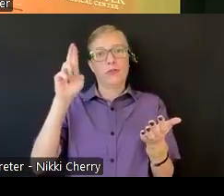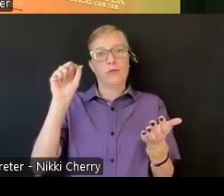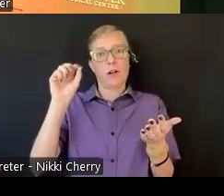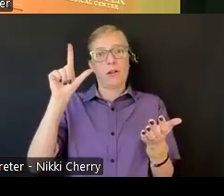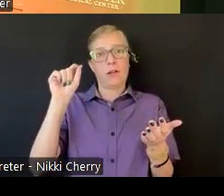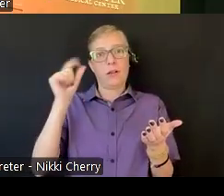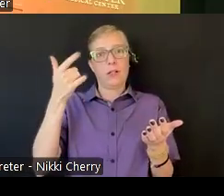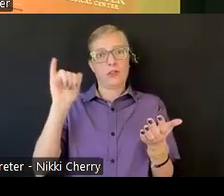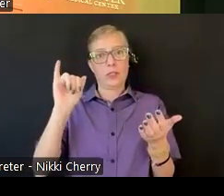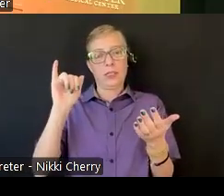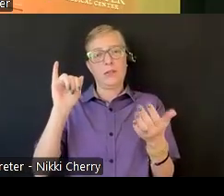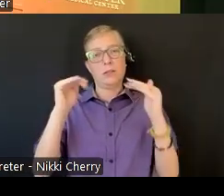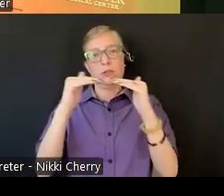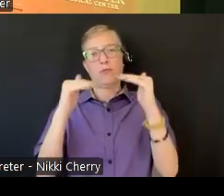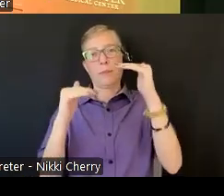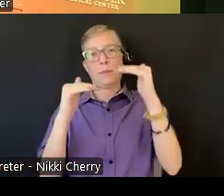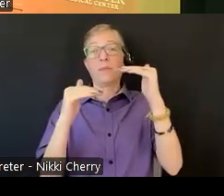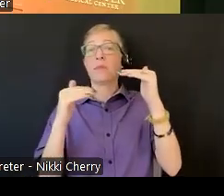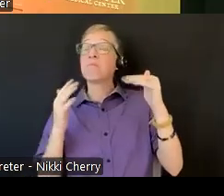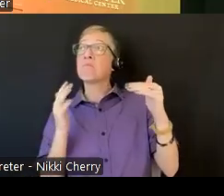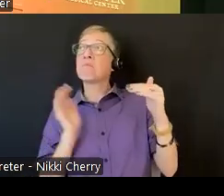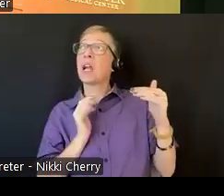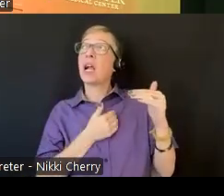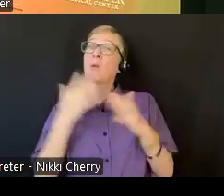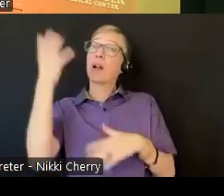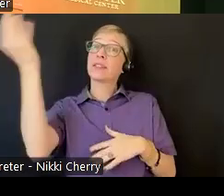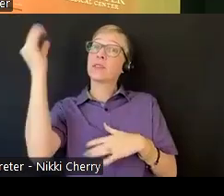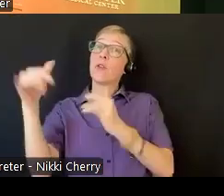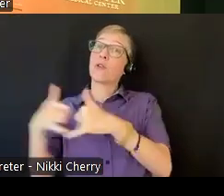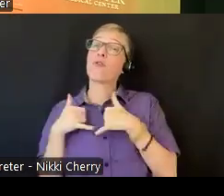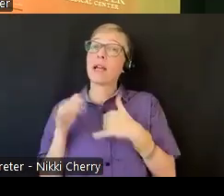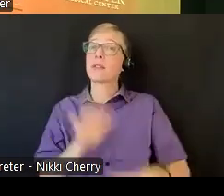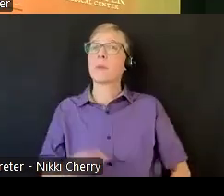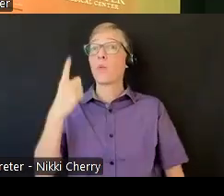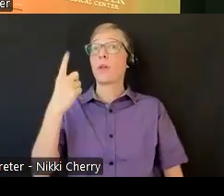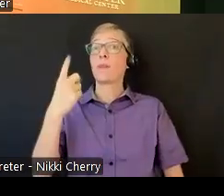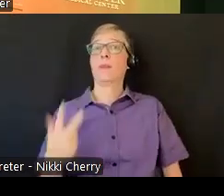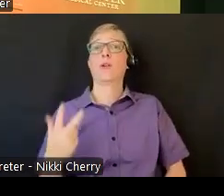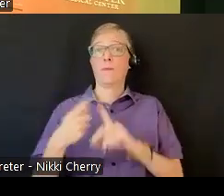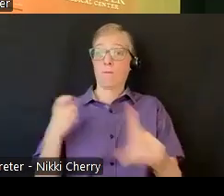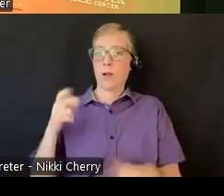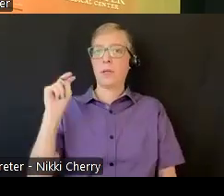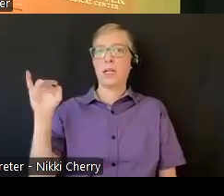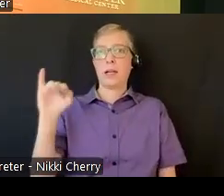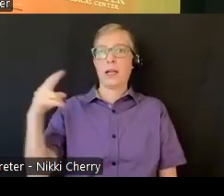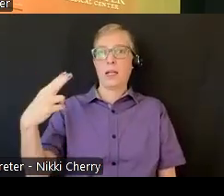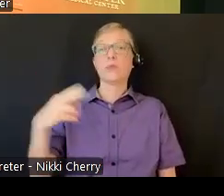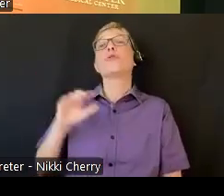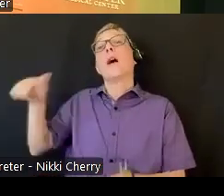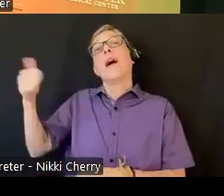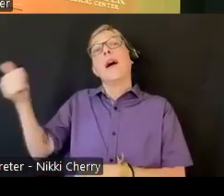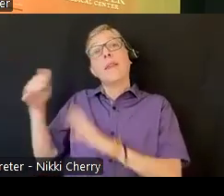our external grants are from NIH. We have a lot of contracts and other federal grants that brings